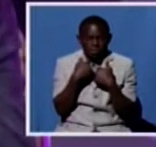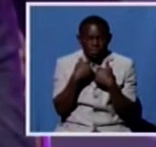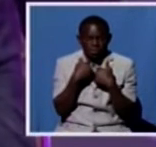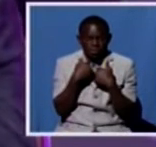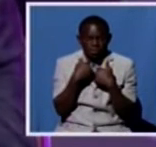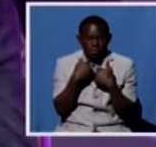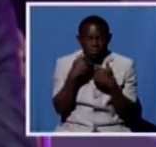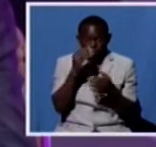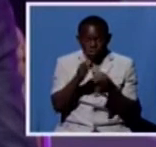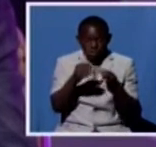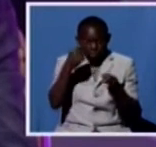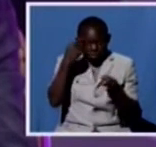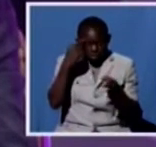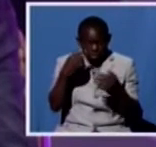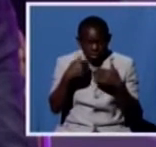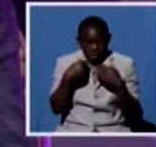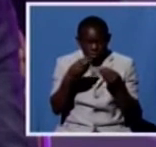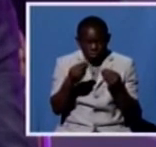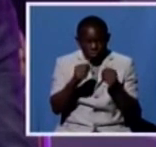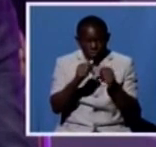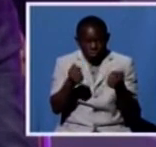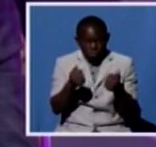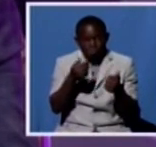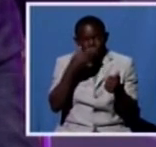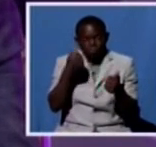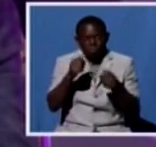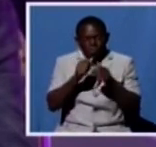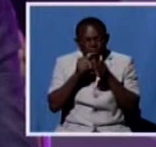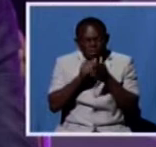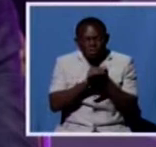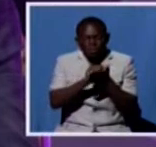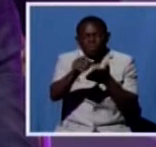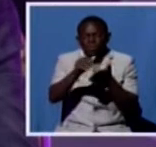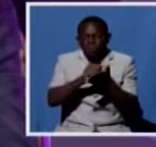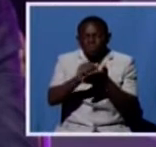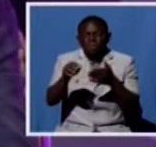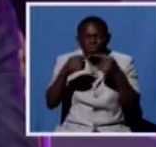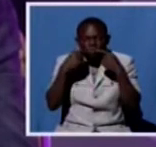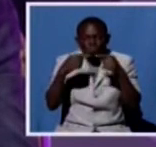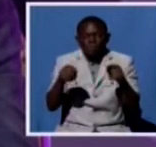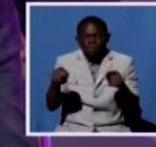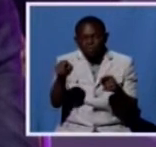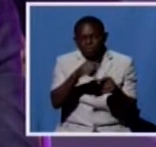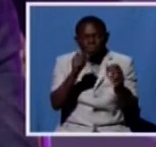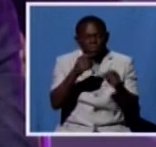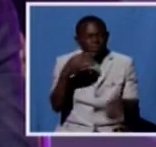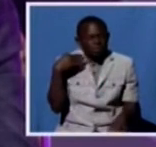we advertise and we get the contracts, you find that it reduces even to about